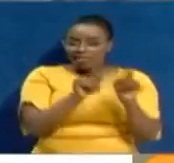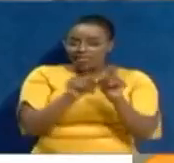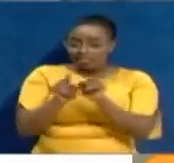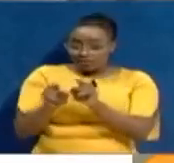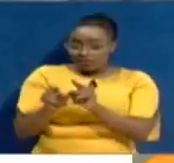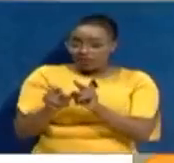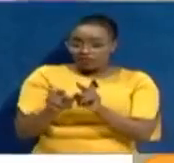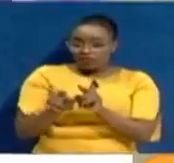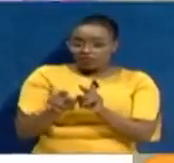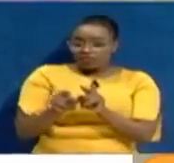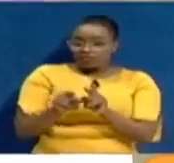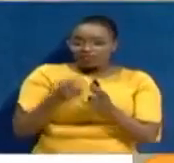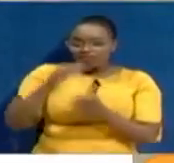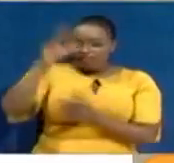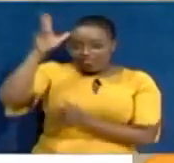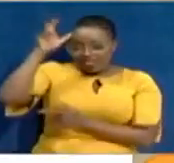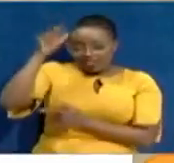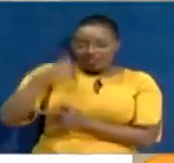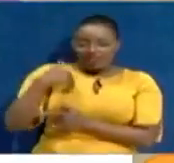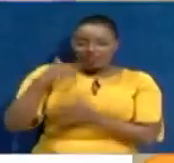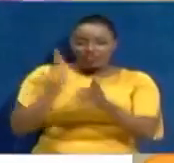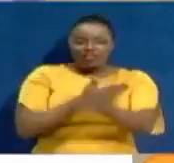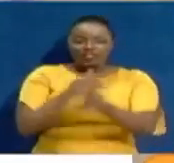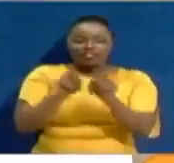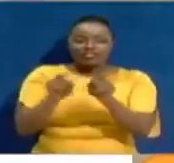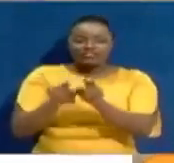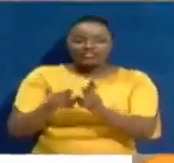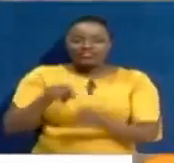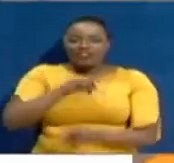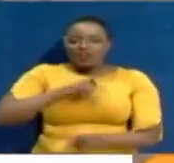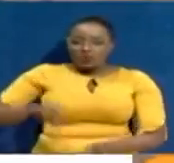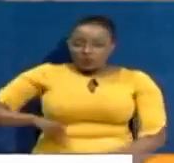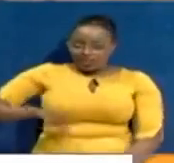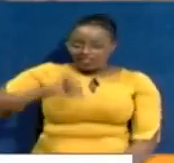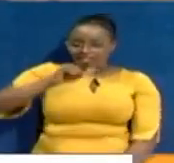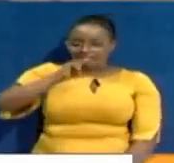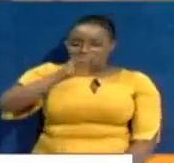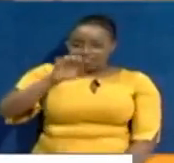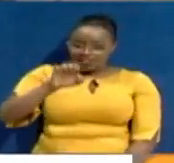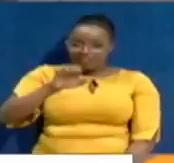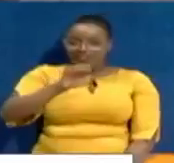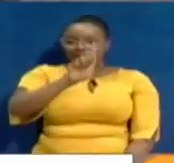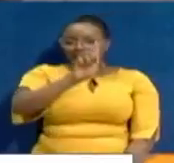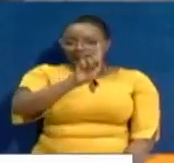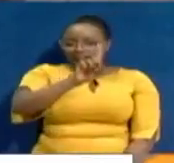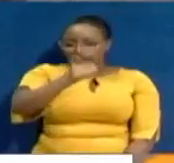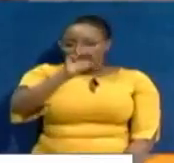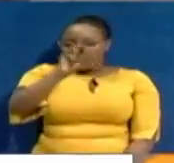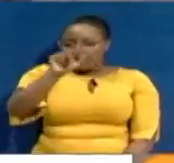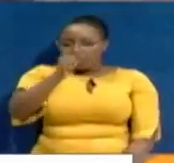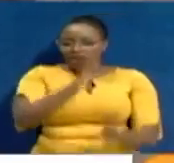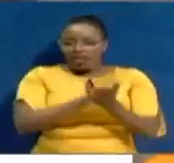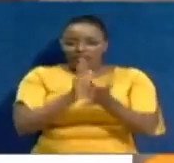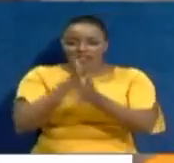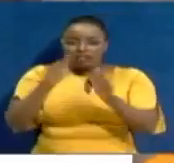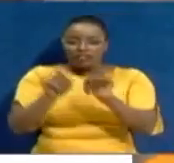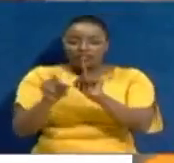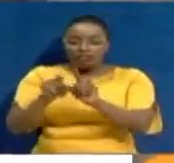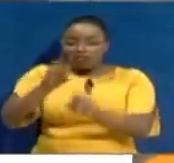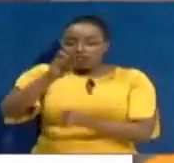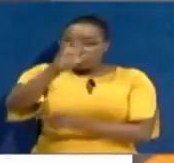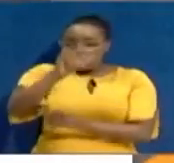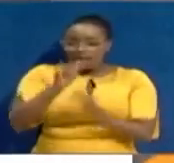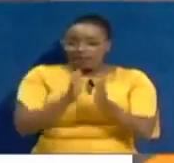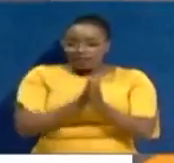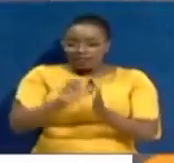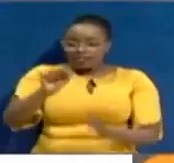Mumunya, was the producer behind artists such as the late Queen Jane, the late John DeMatthew, and gospel singers such as Mary